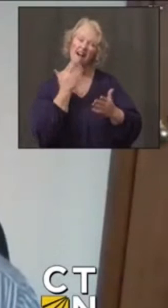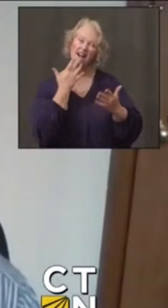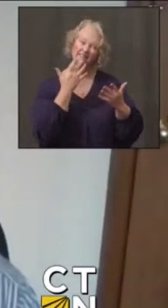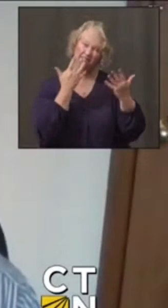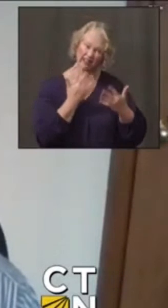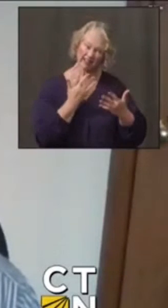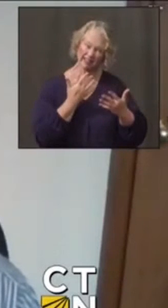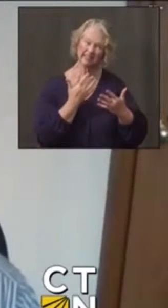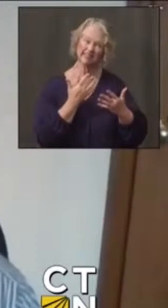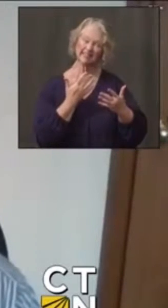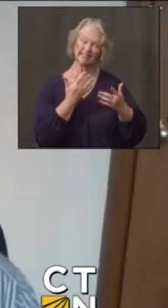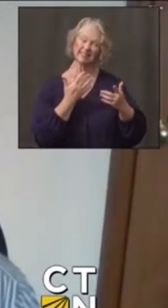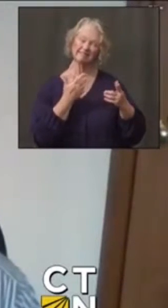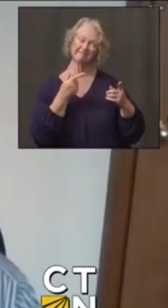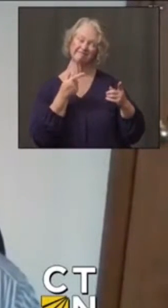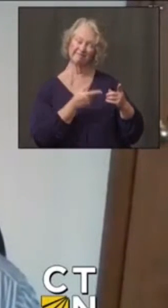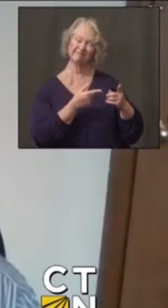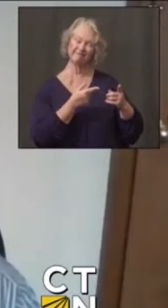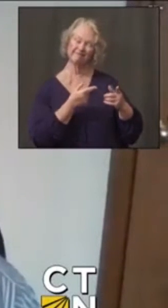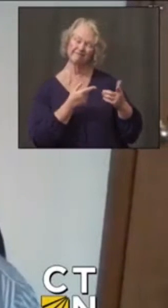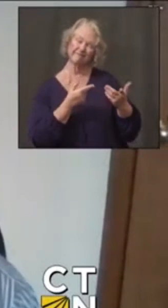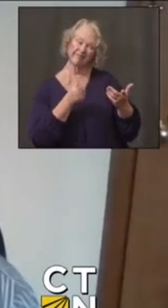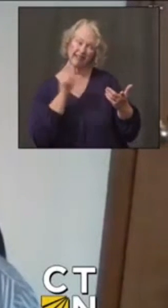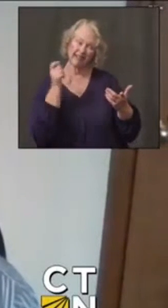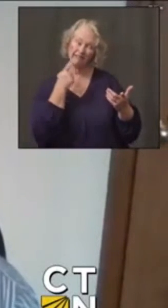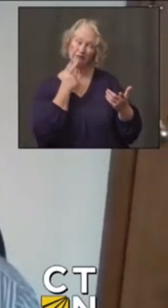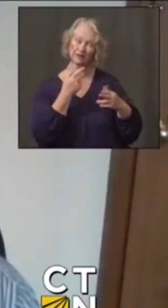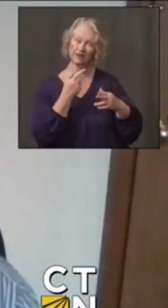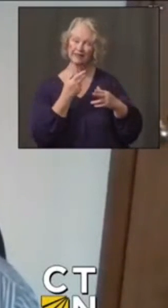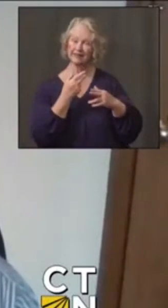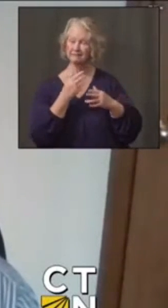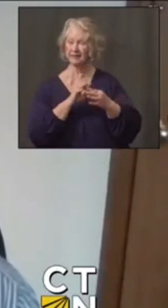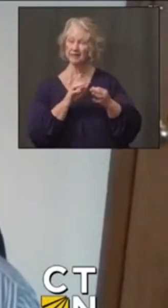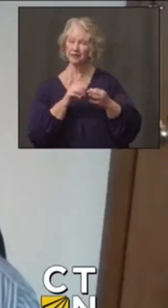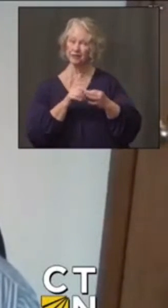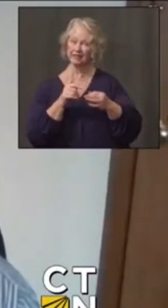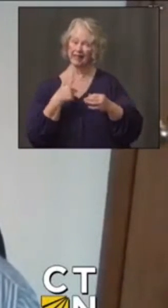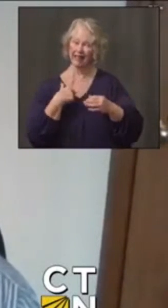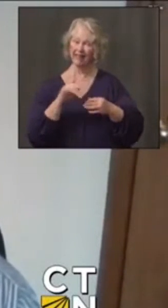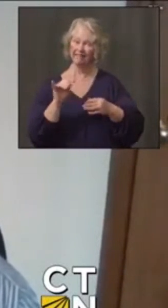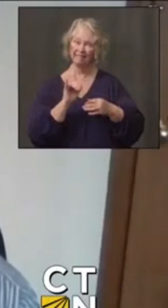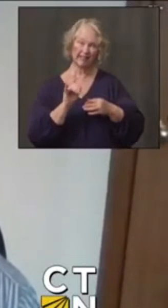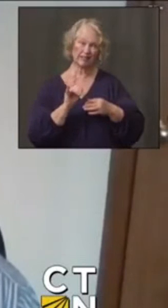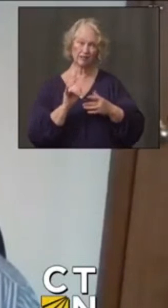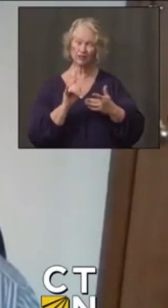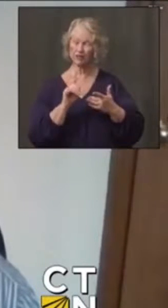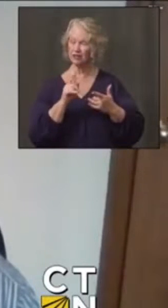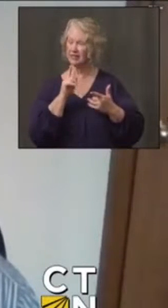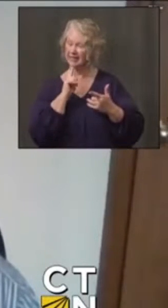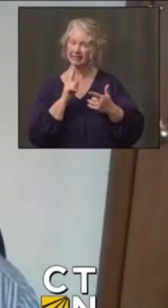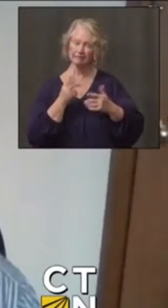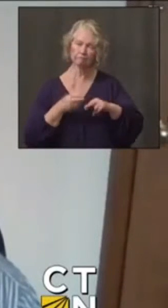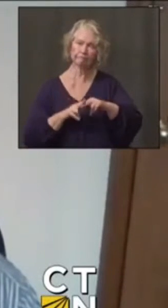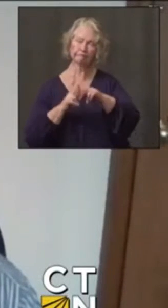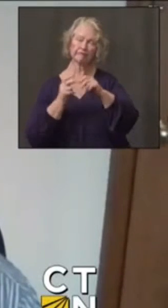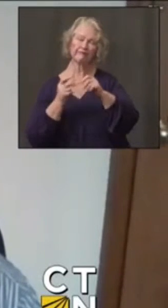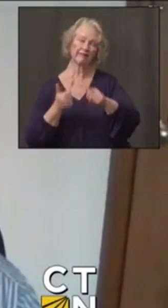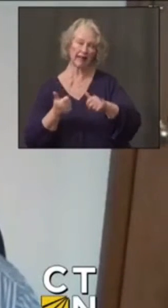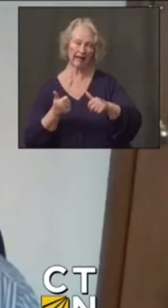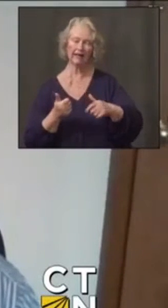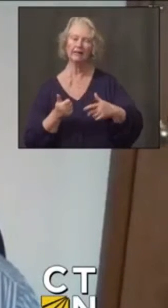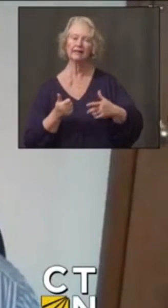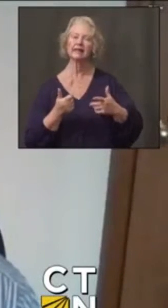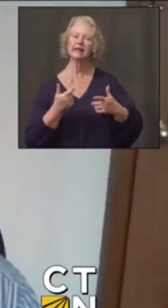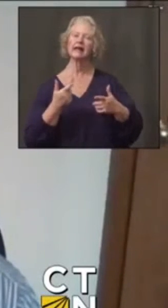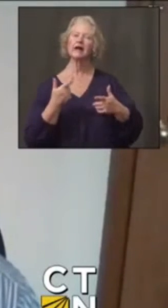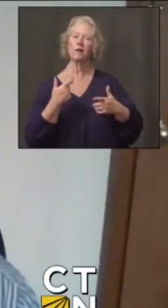the governor just mentioned, the infection rate has been going up, and this is an event-based trial. So we could do interim readouts